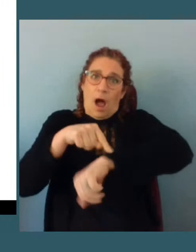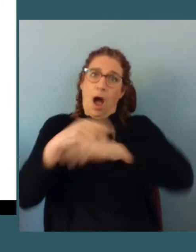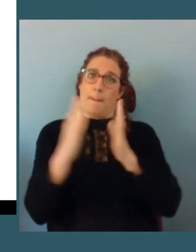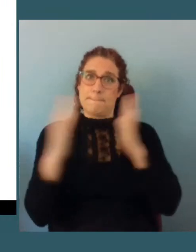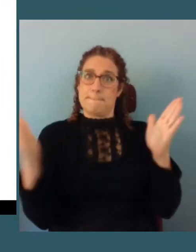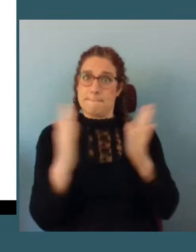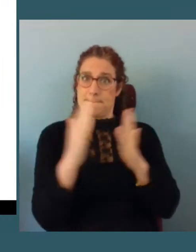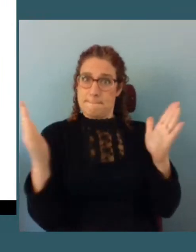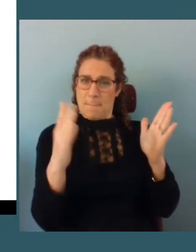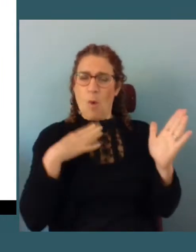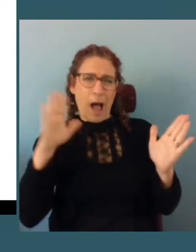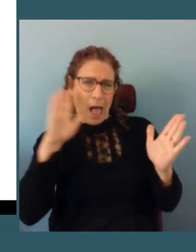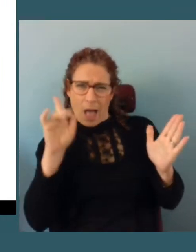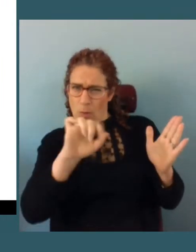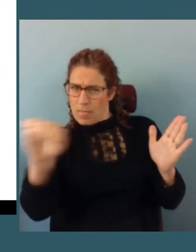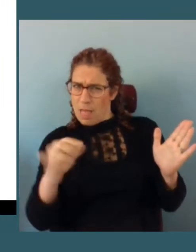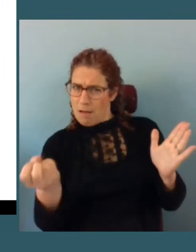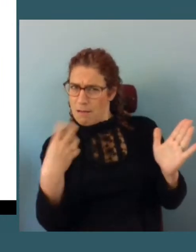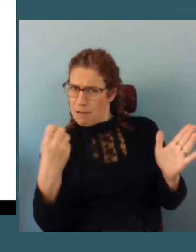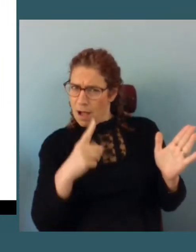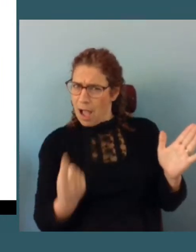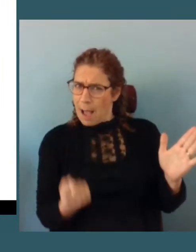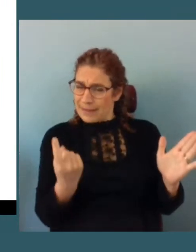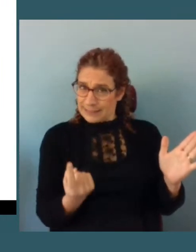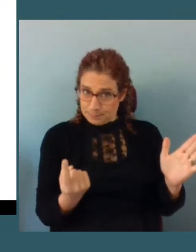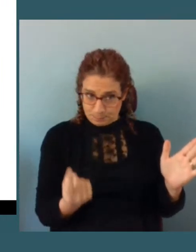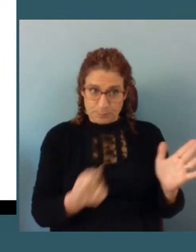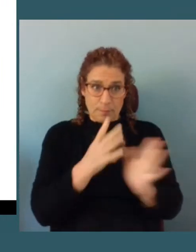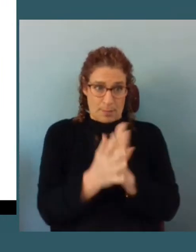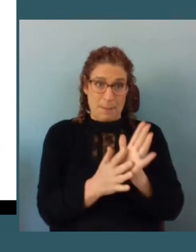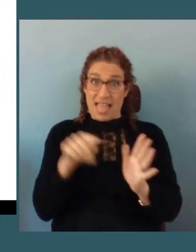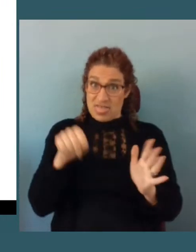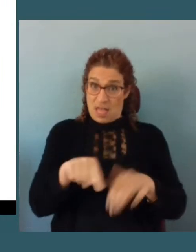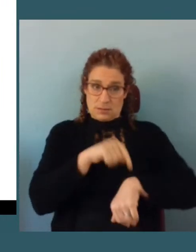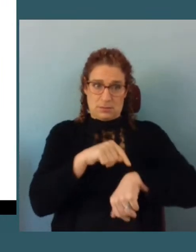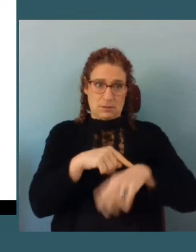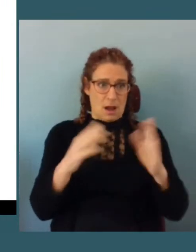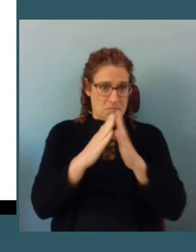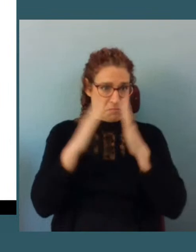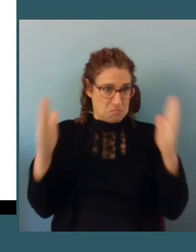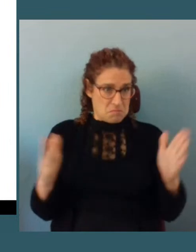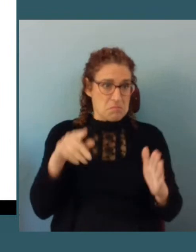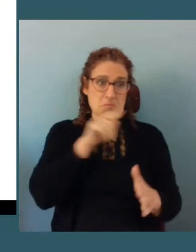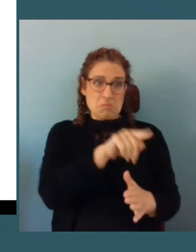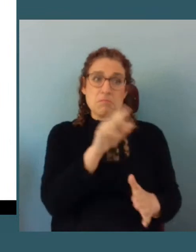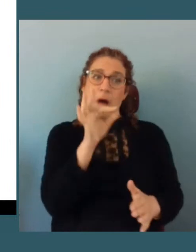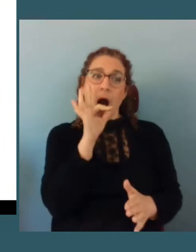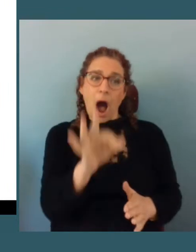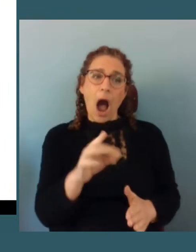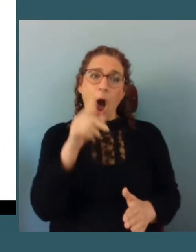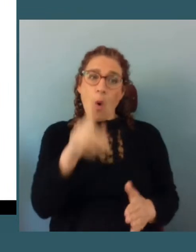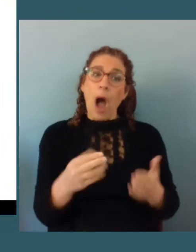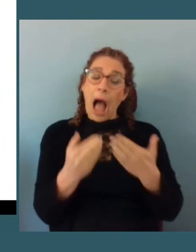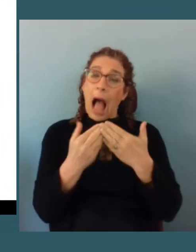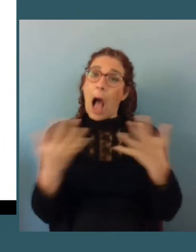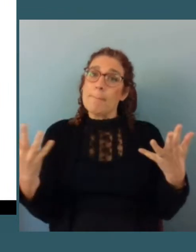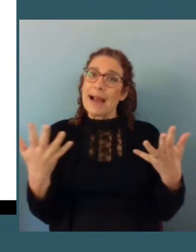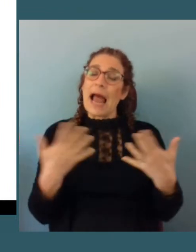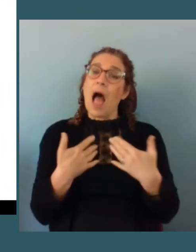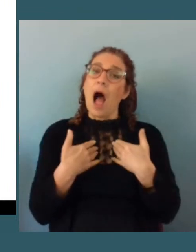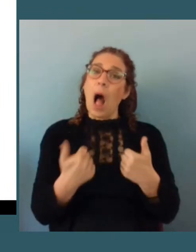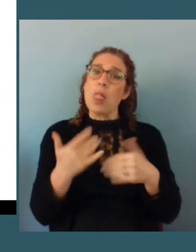So during the time between the child's first reaction diagnosis, how many healthcare professionals did you see? So you can see sort of more